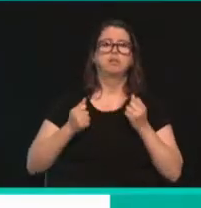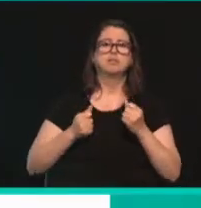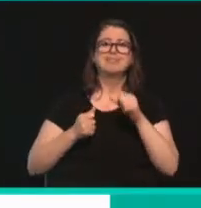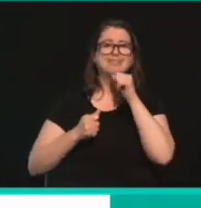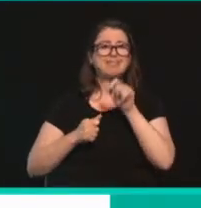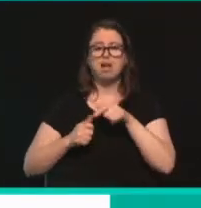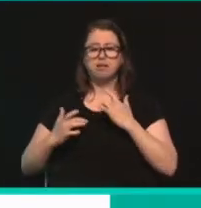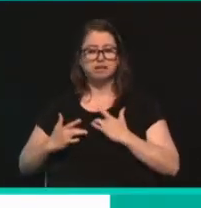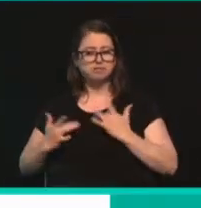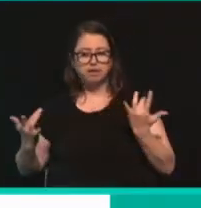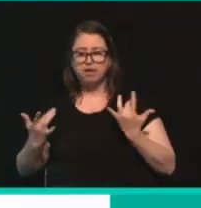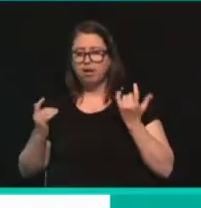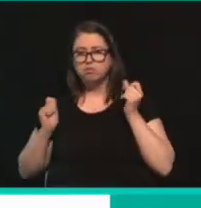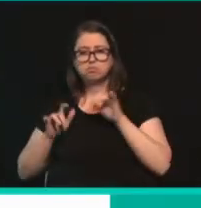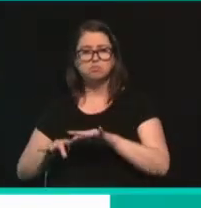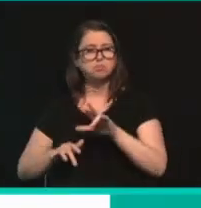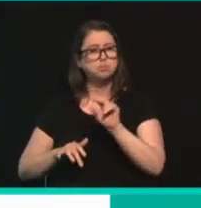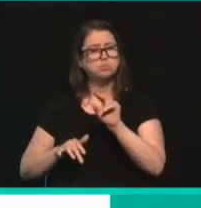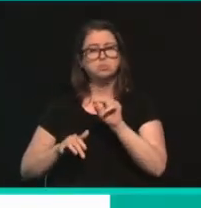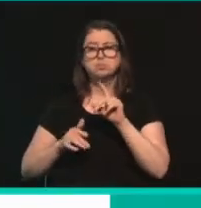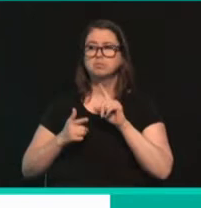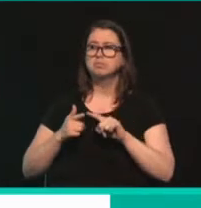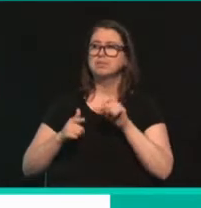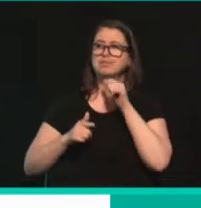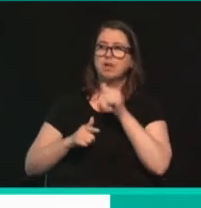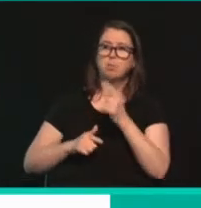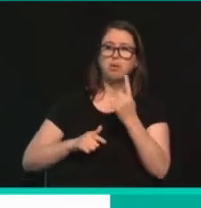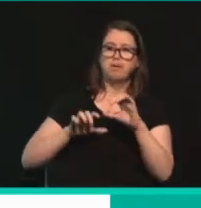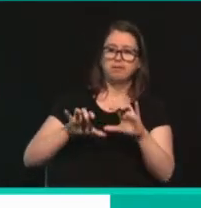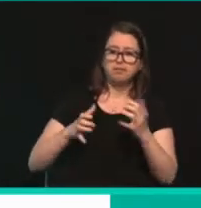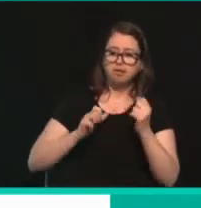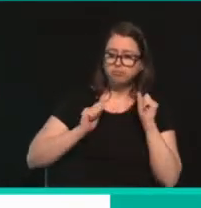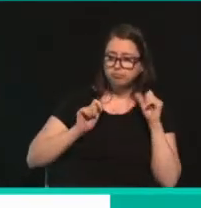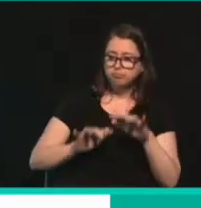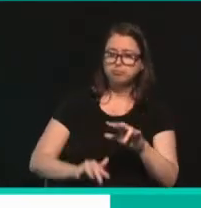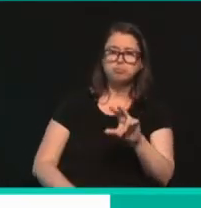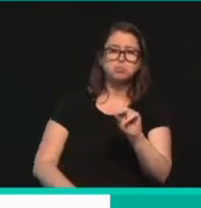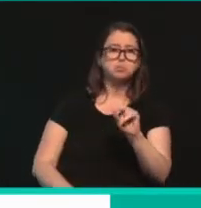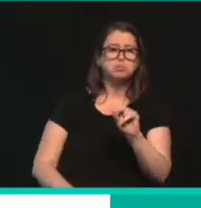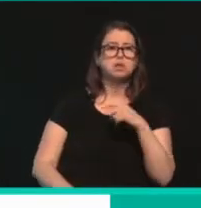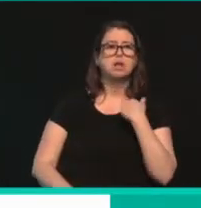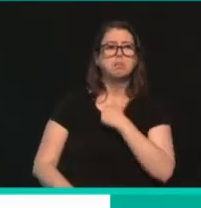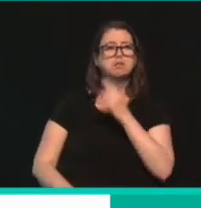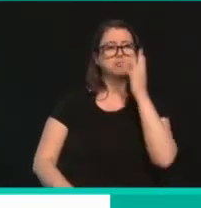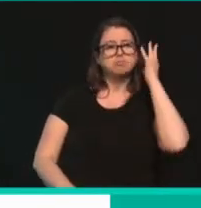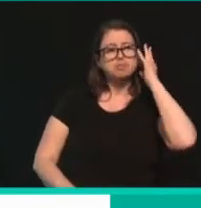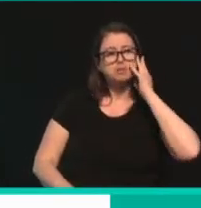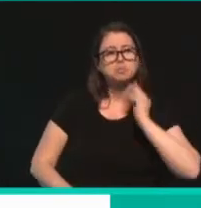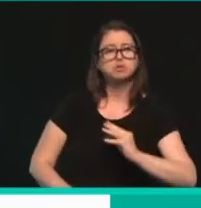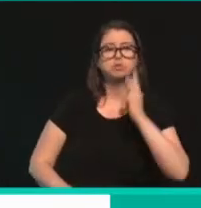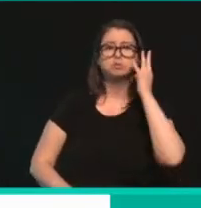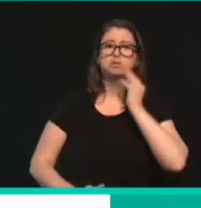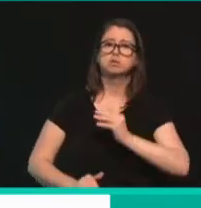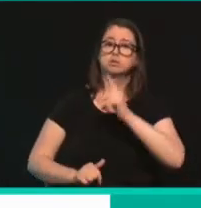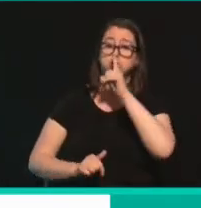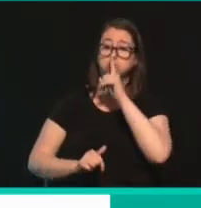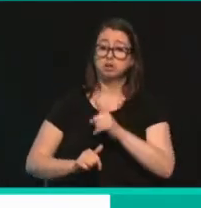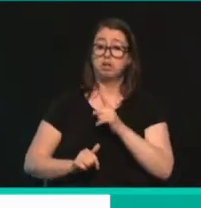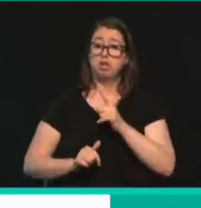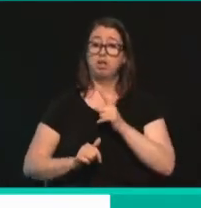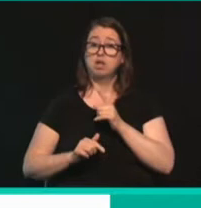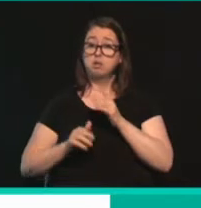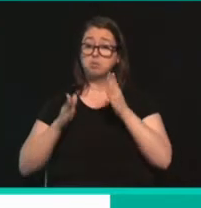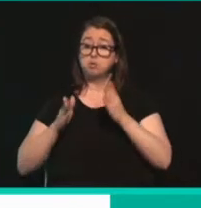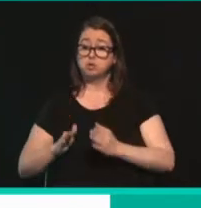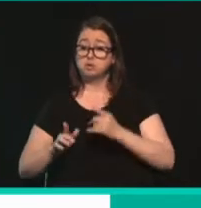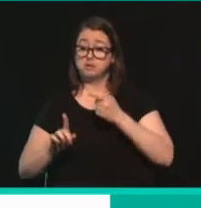event. It's not just one course that you're doing. What we're wanting to do is having a journey that takes people from one aspect